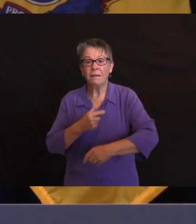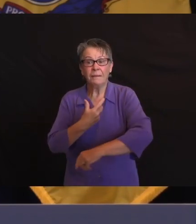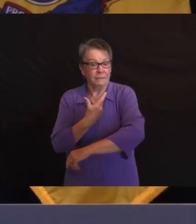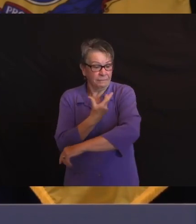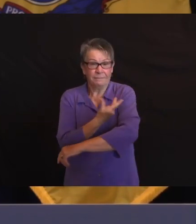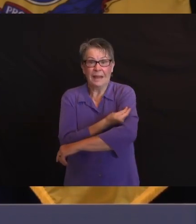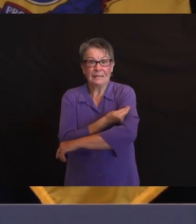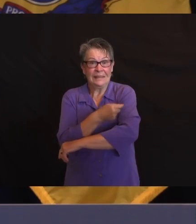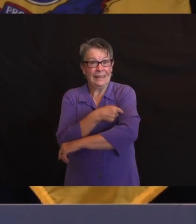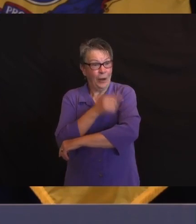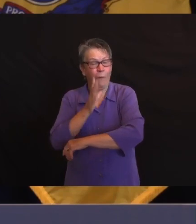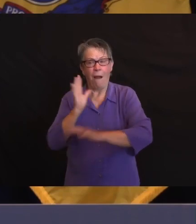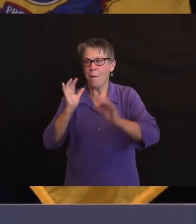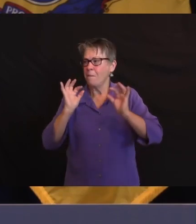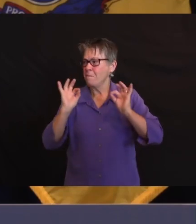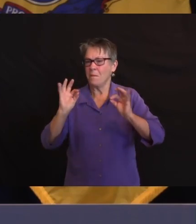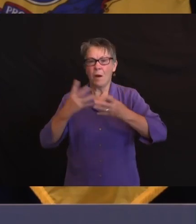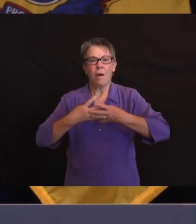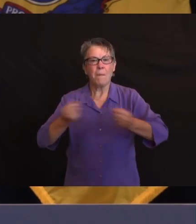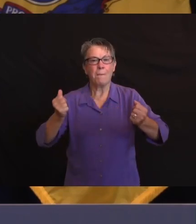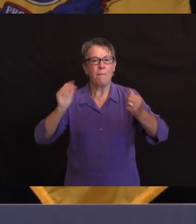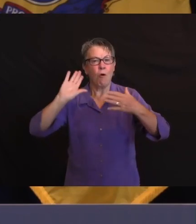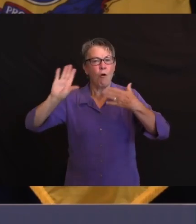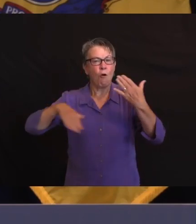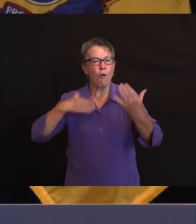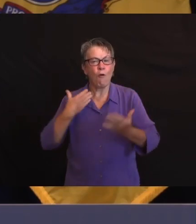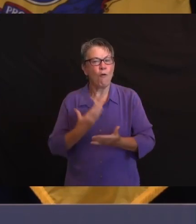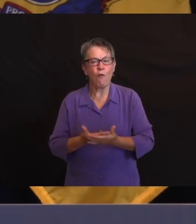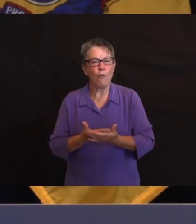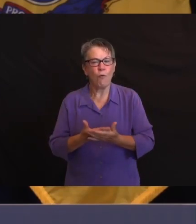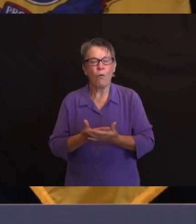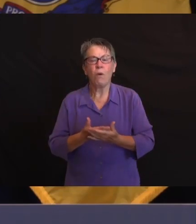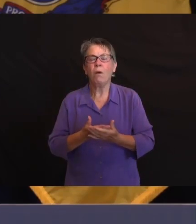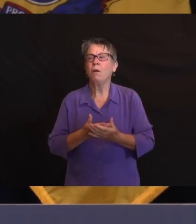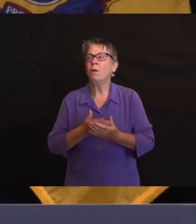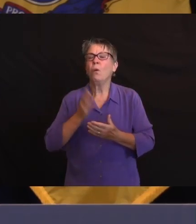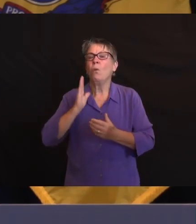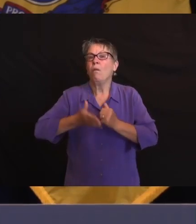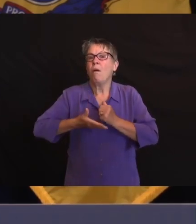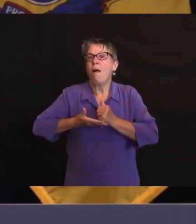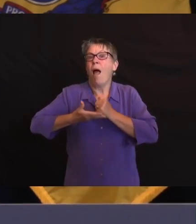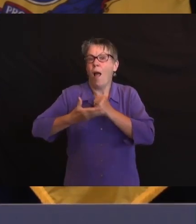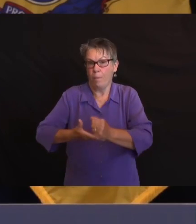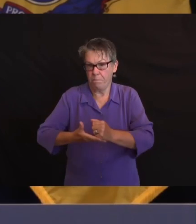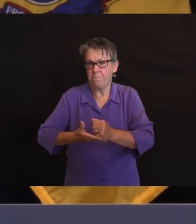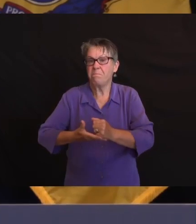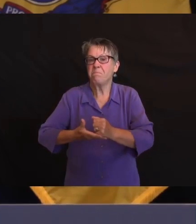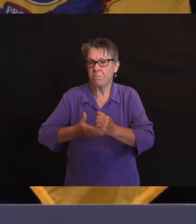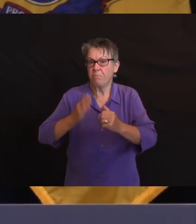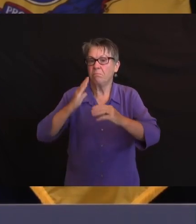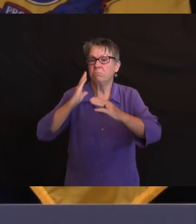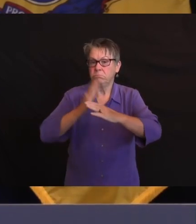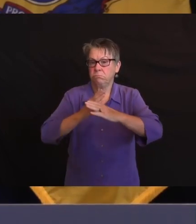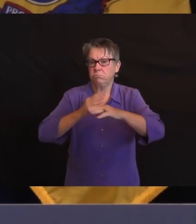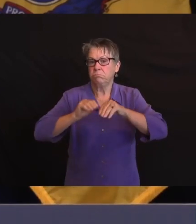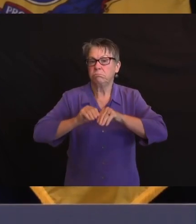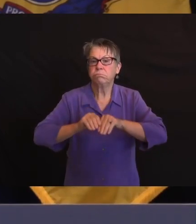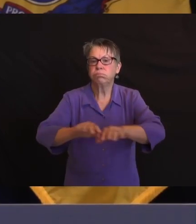number, again, meaningfully higher. So thank you. And thank you always for reminding us of the inequities, whether